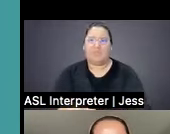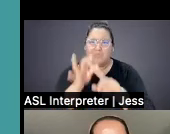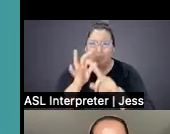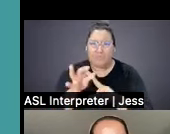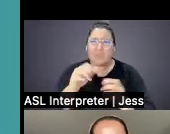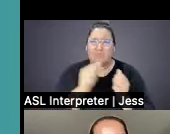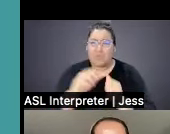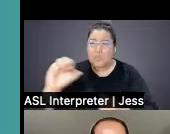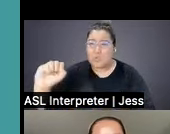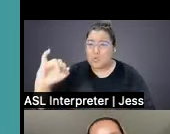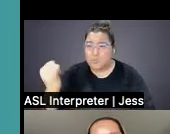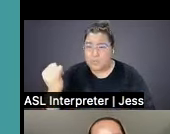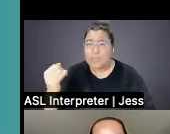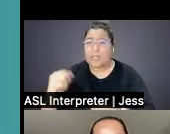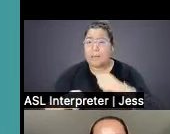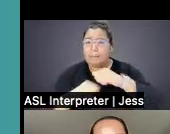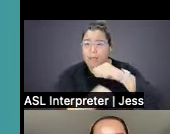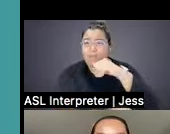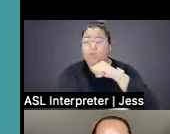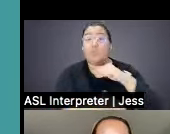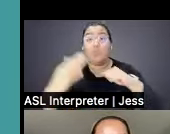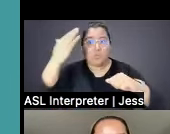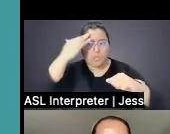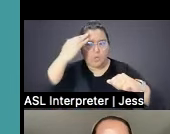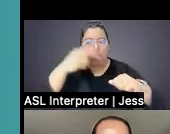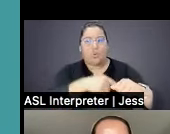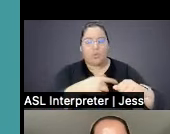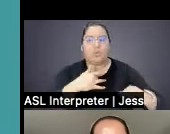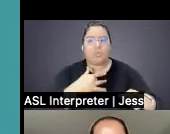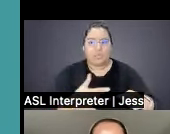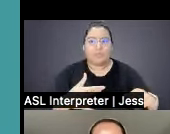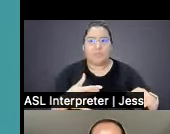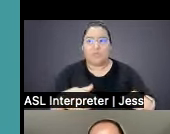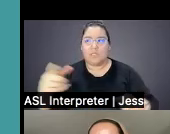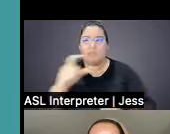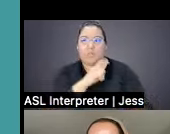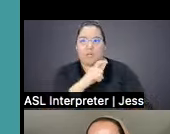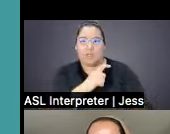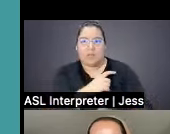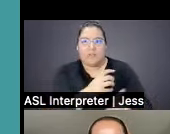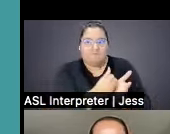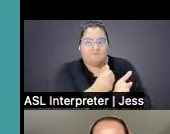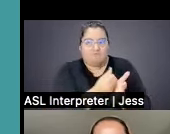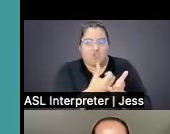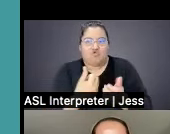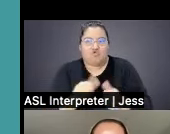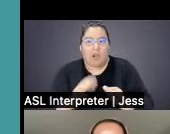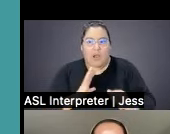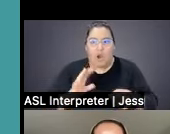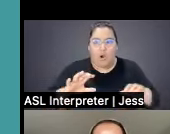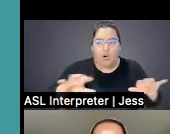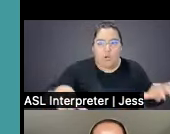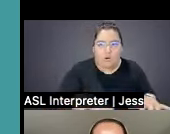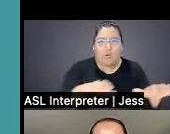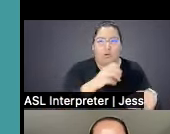platforms. We know social media platforms collude with police in order to stifle our movements. I think of cities